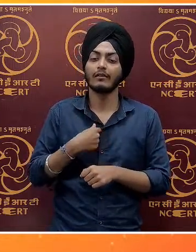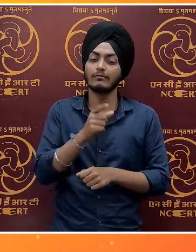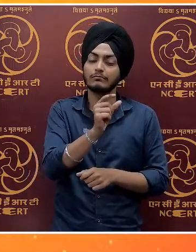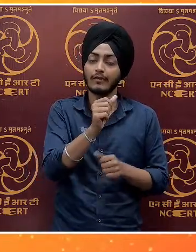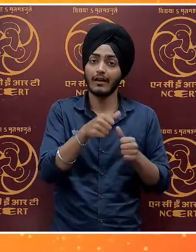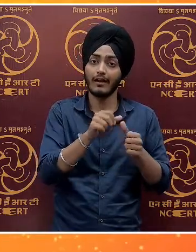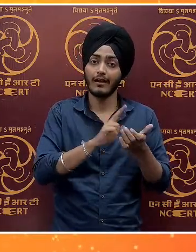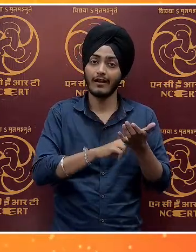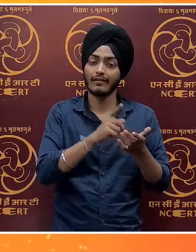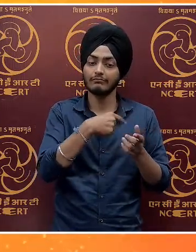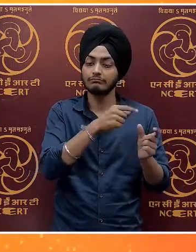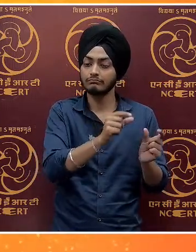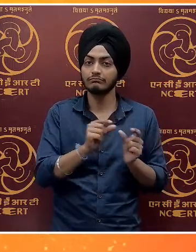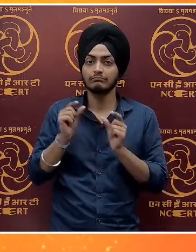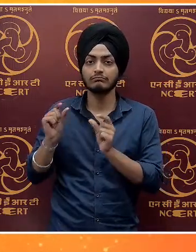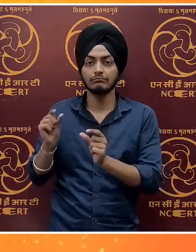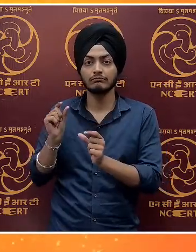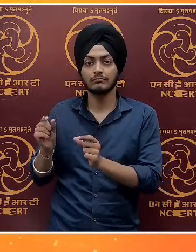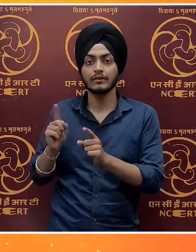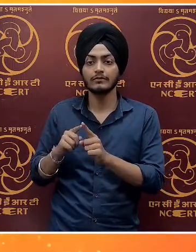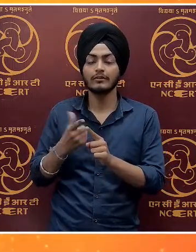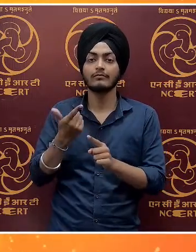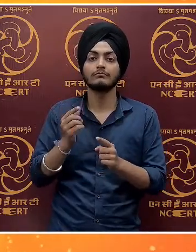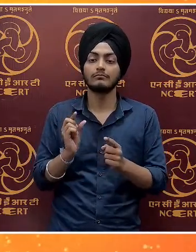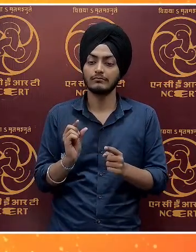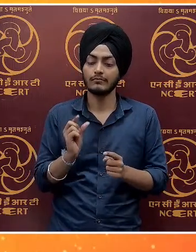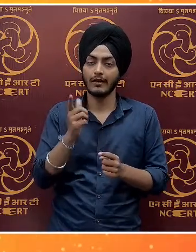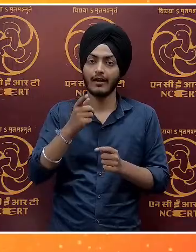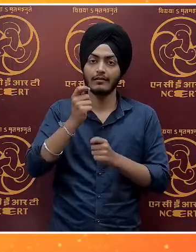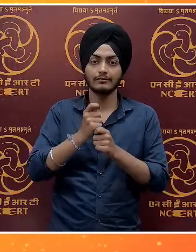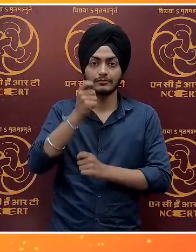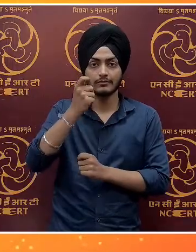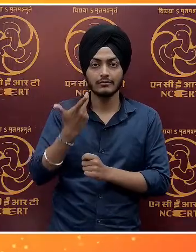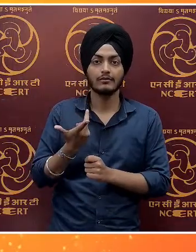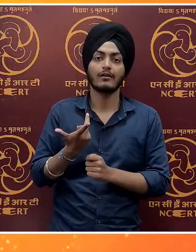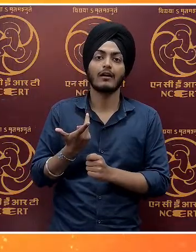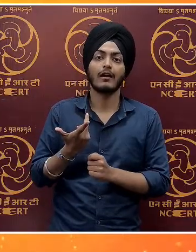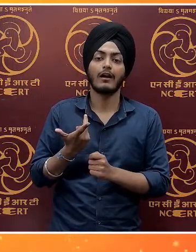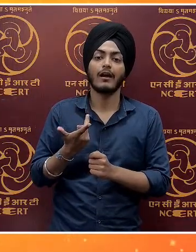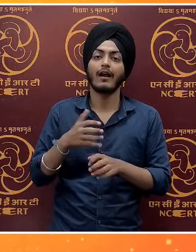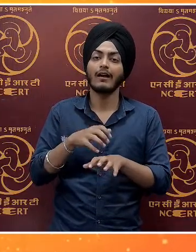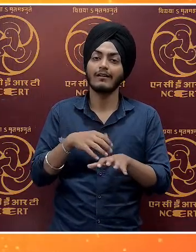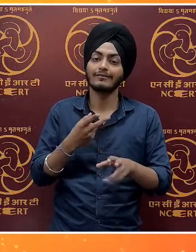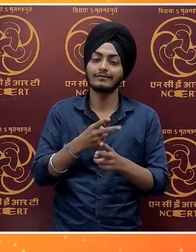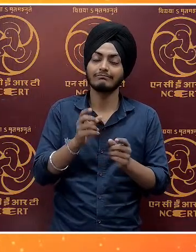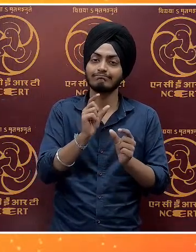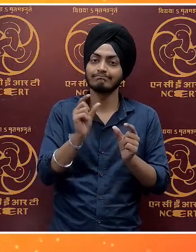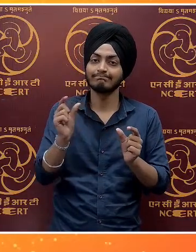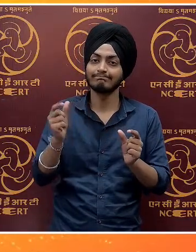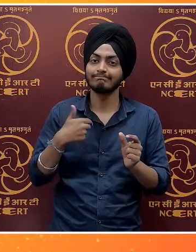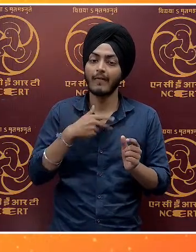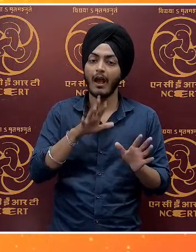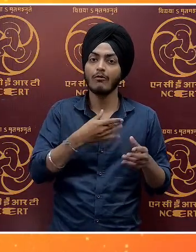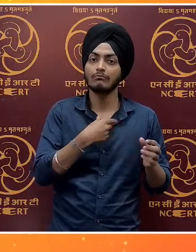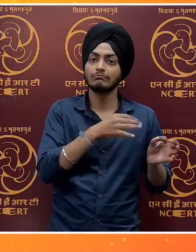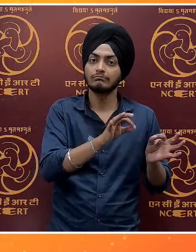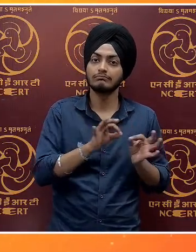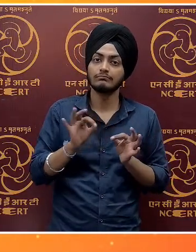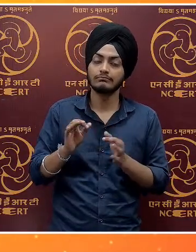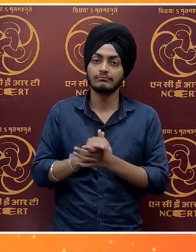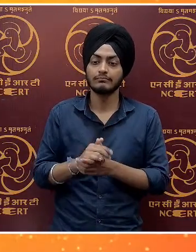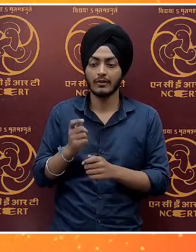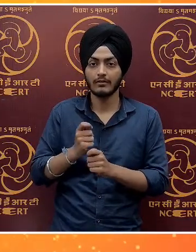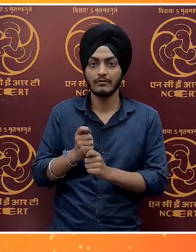place these words like umbrella, uniform, either in an or a group. Okay, I'm ready to do this.